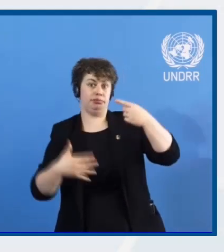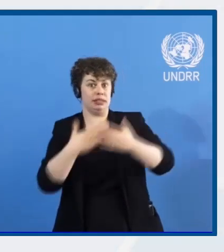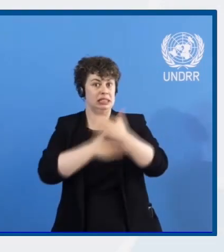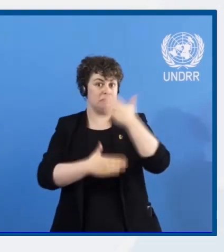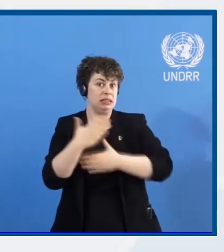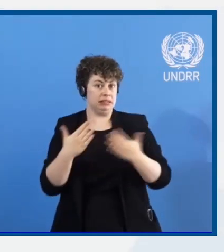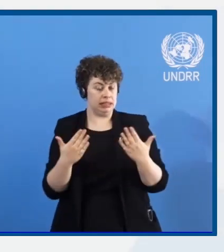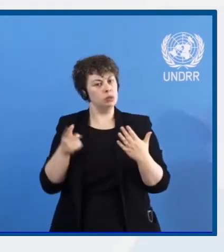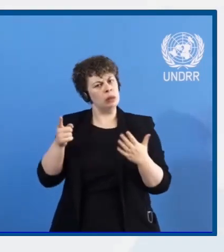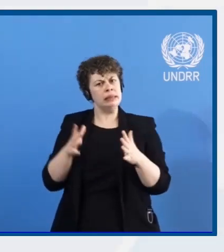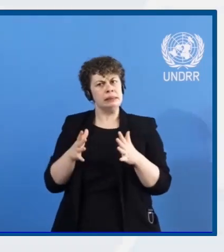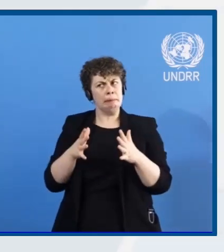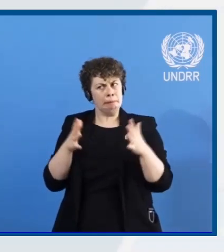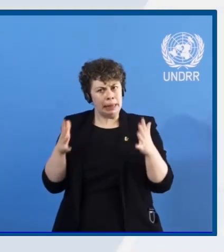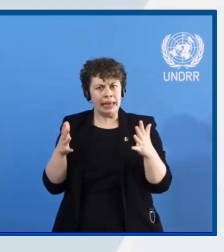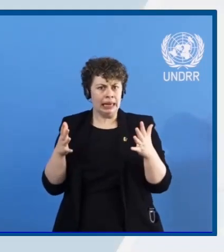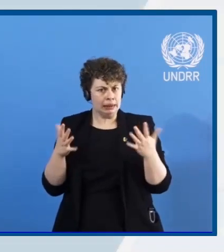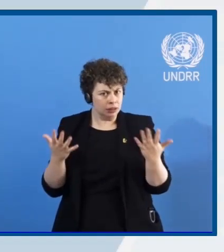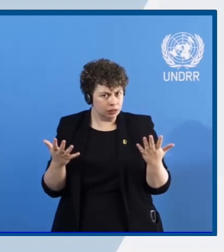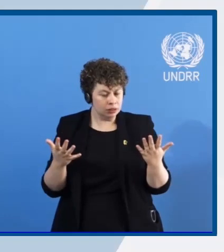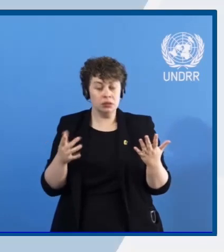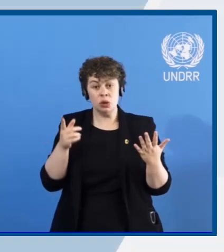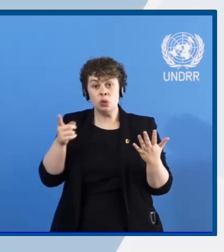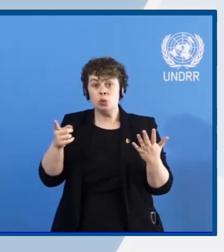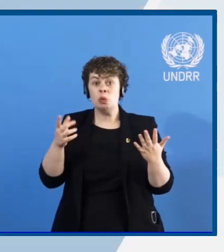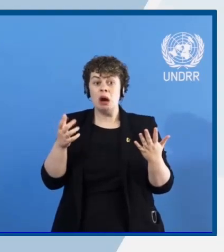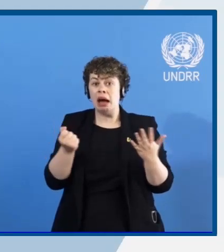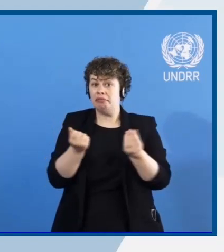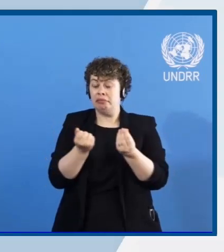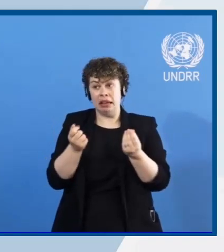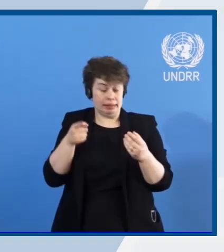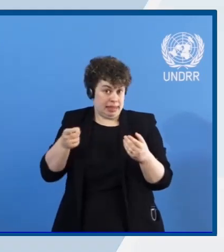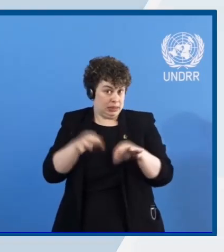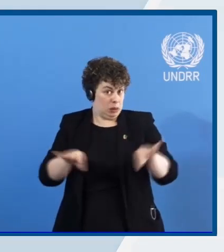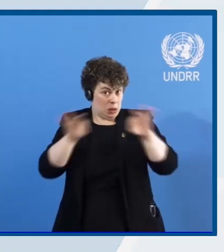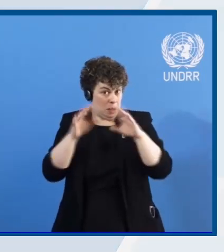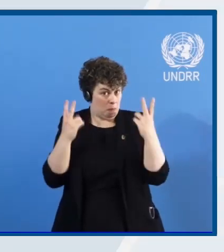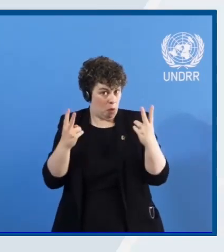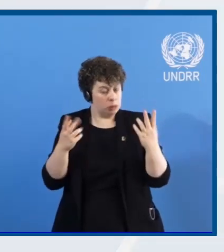And do you have any examples or maybe ideas from your work in Costa Rica